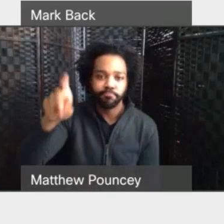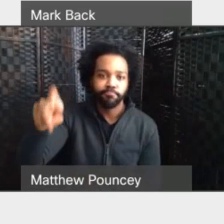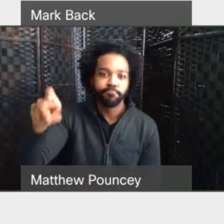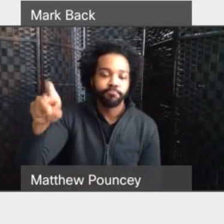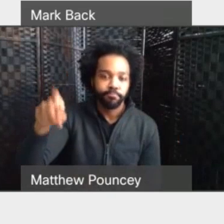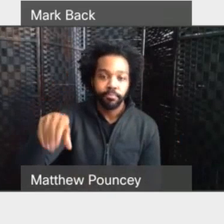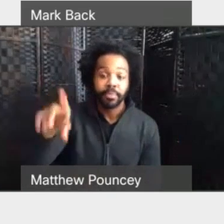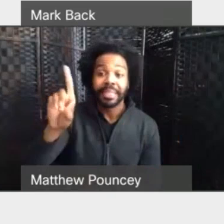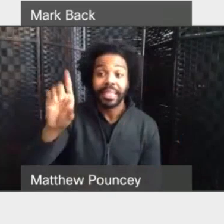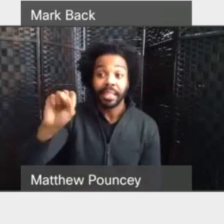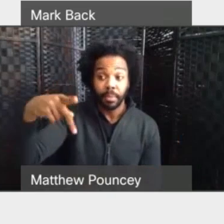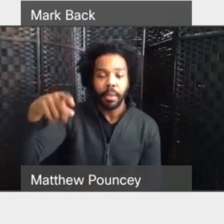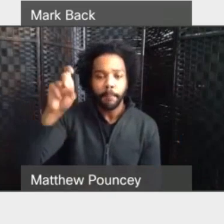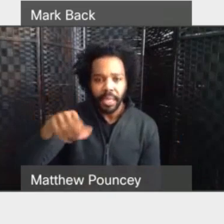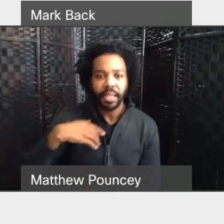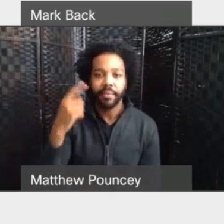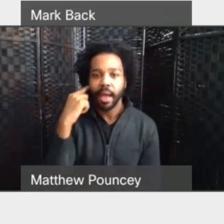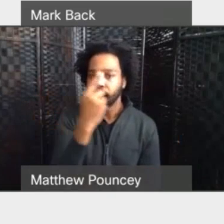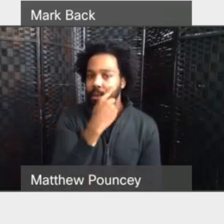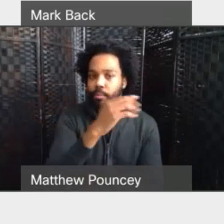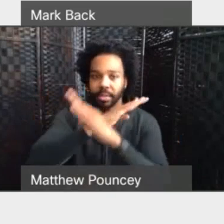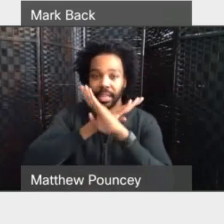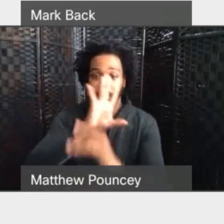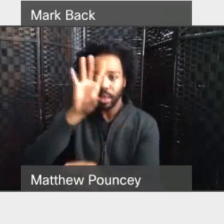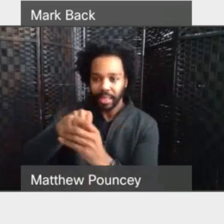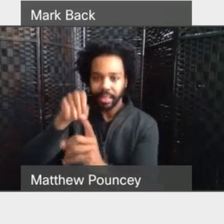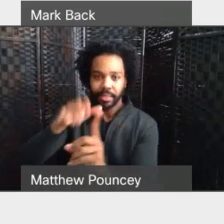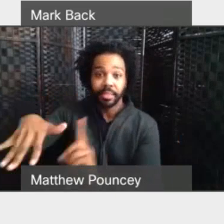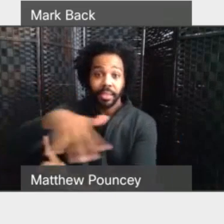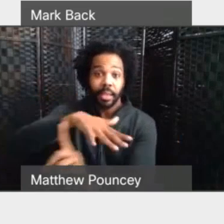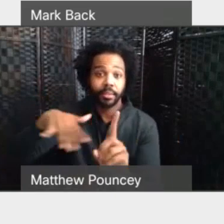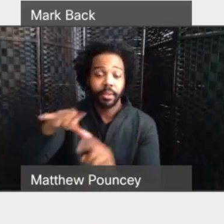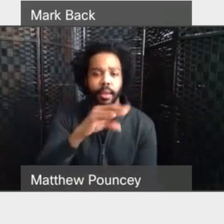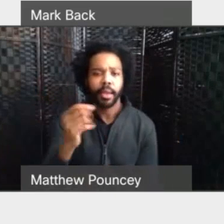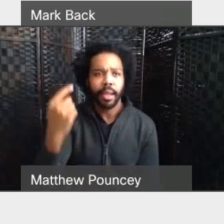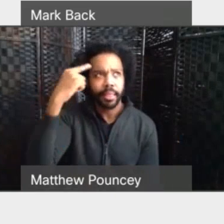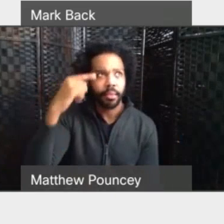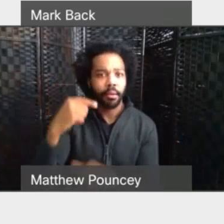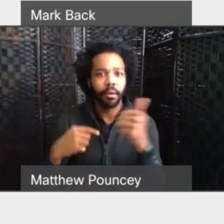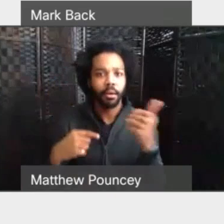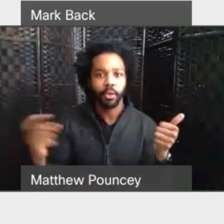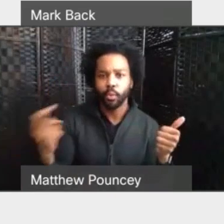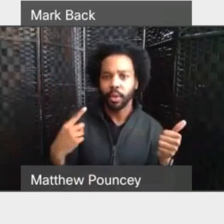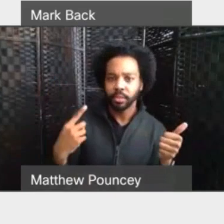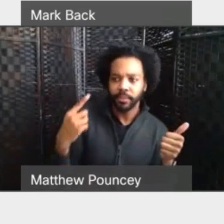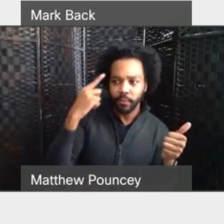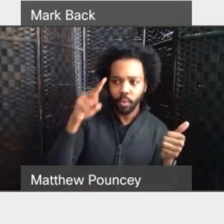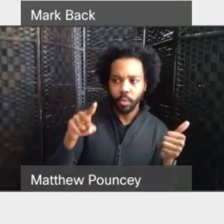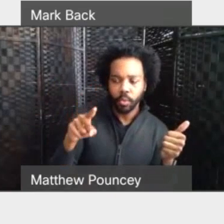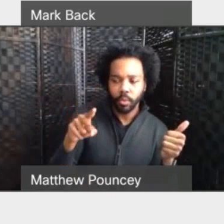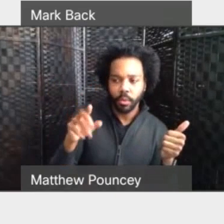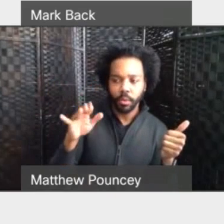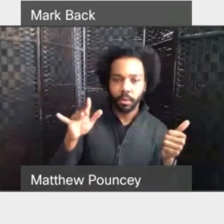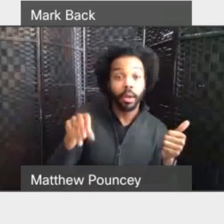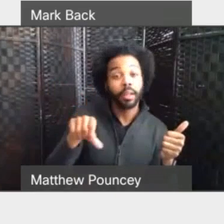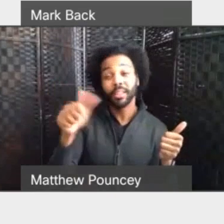DSPs must wear eye protection in that setting. And I think the other question was for a